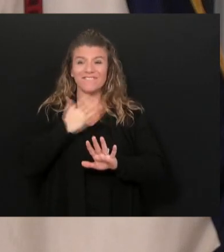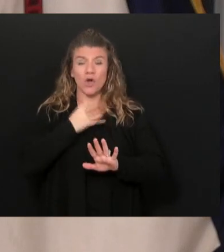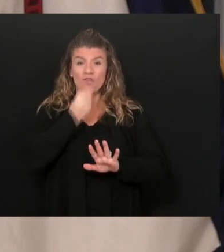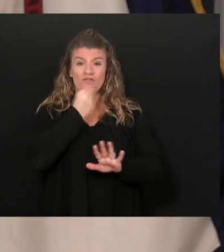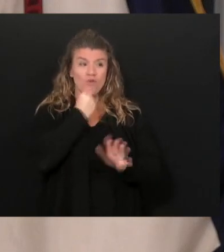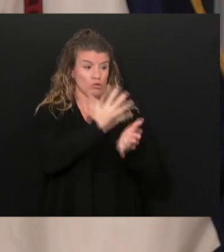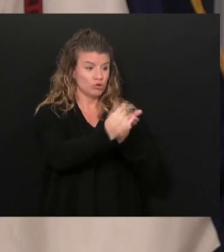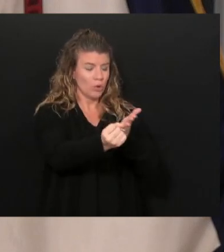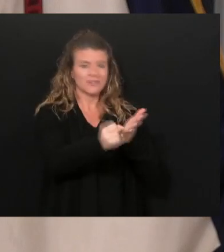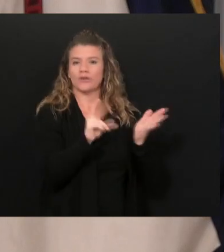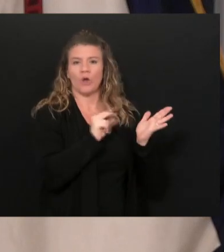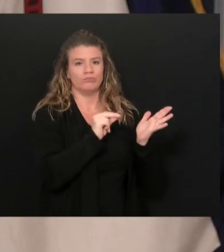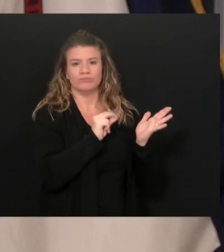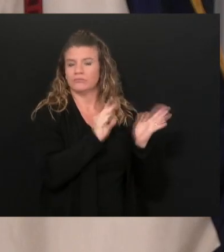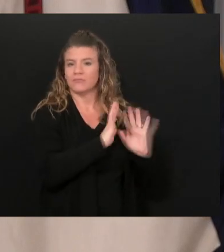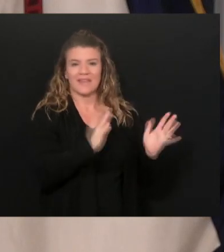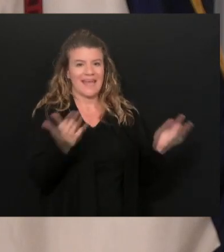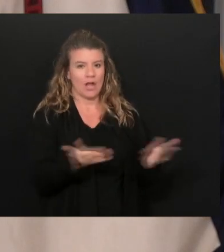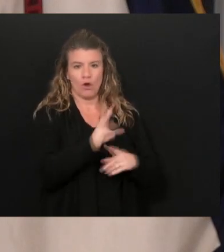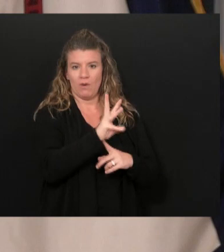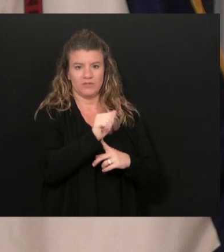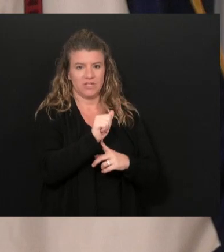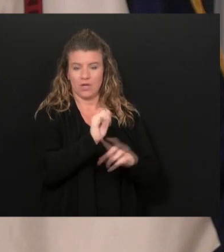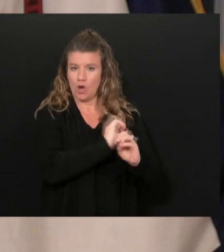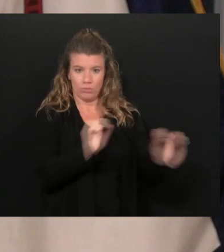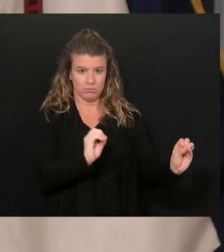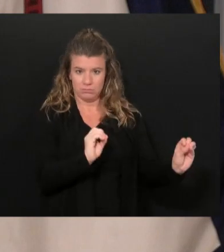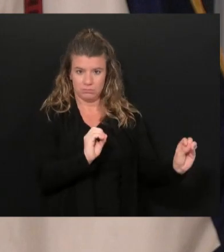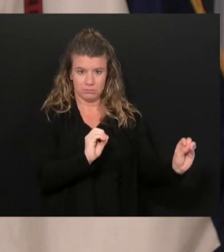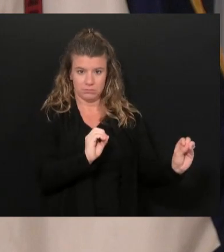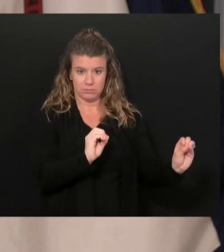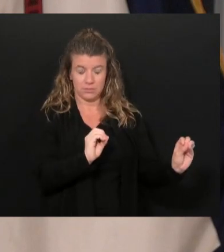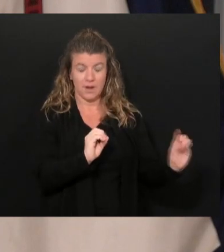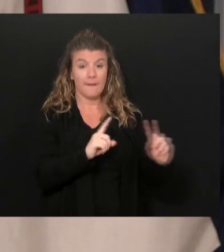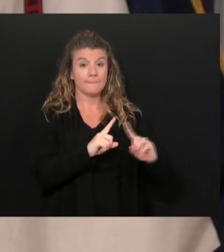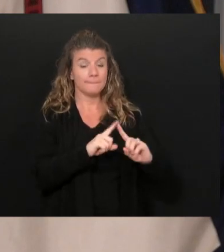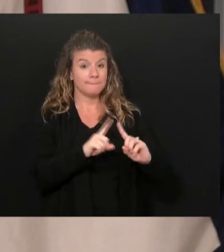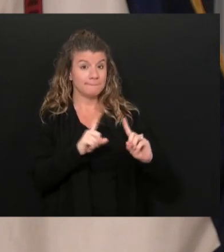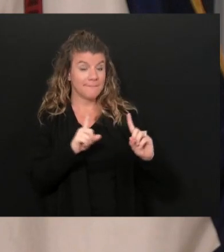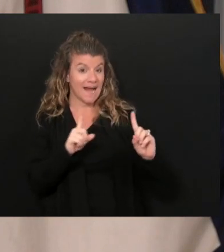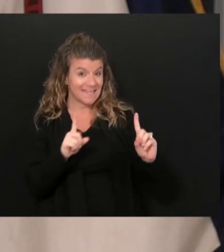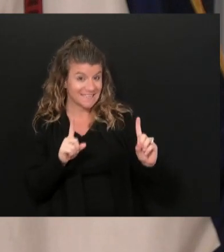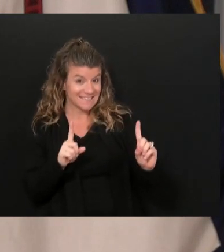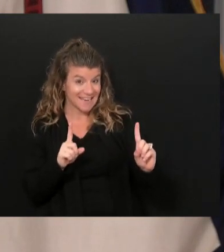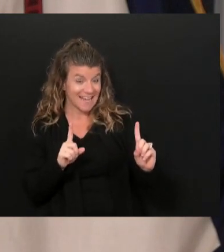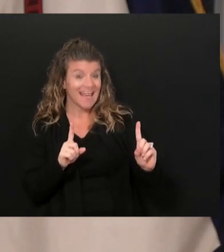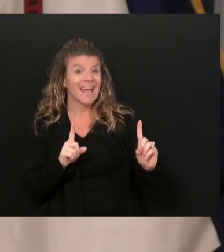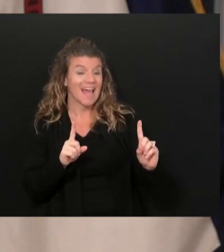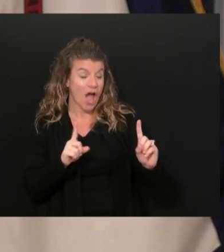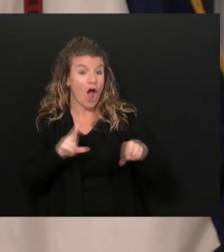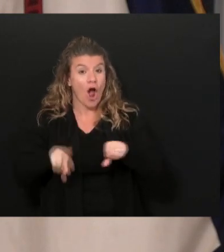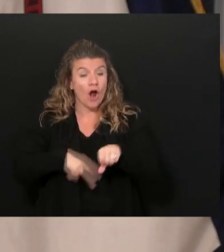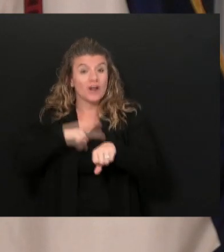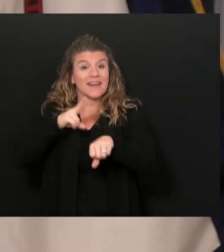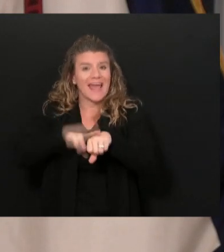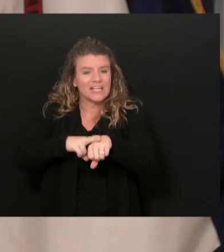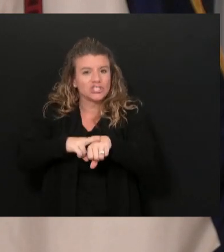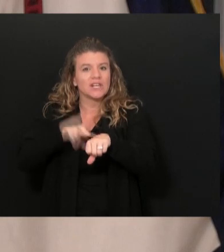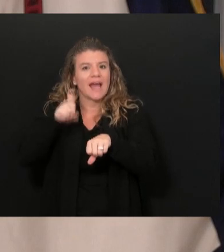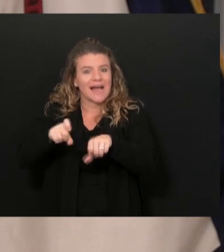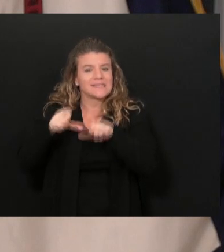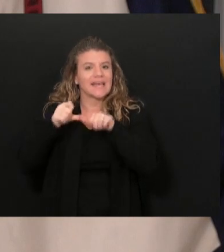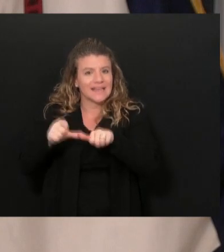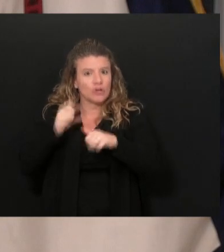shortages in any way in West Virginia, provided that our nation continues to